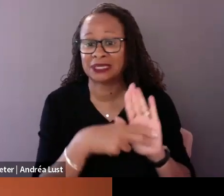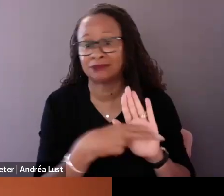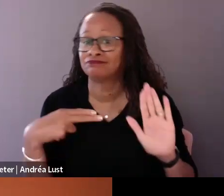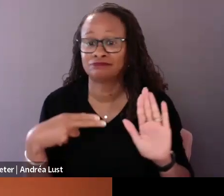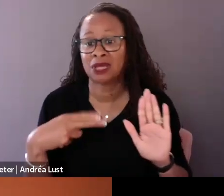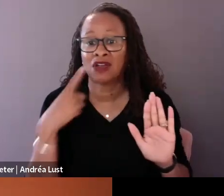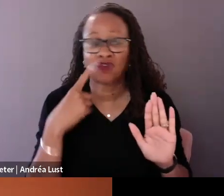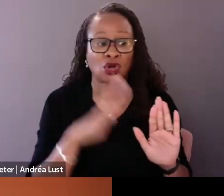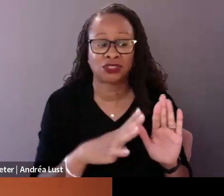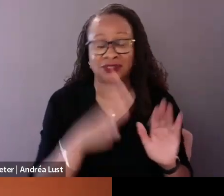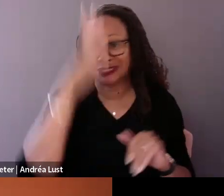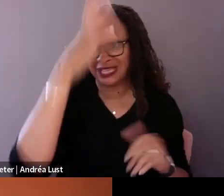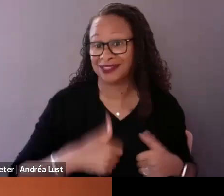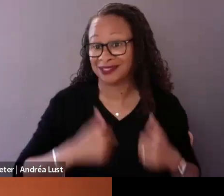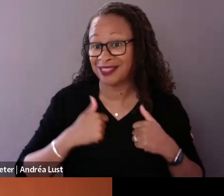dad's life.